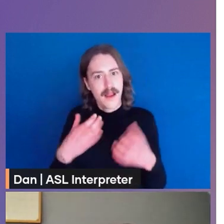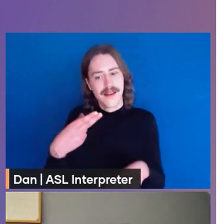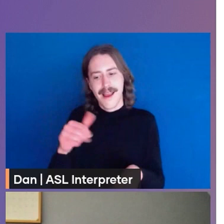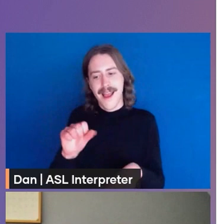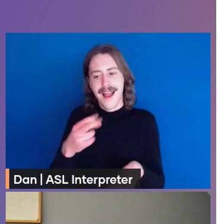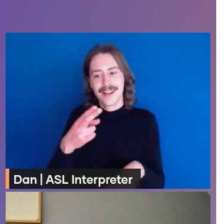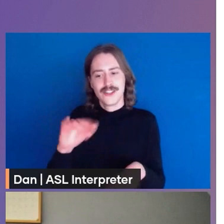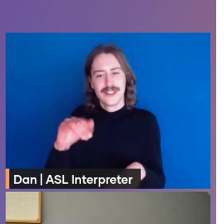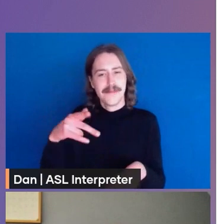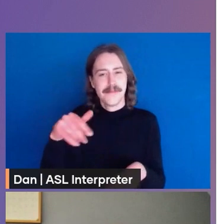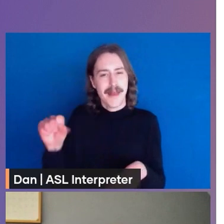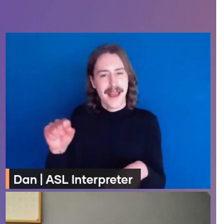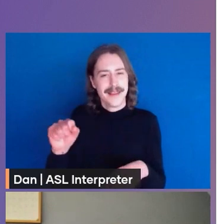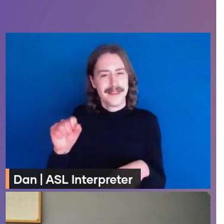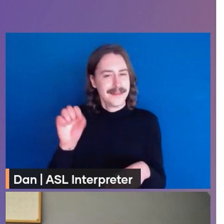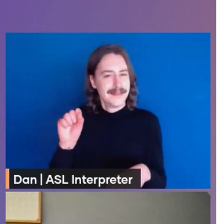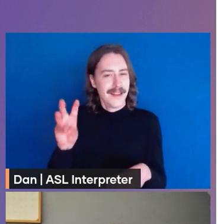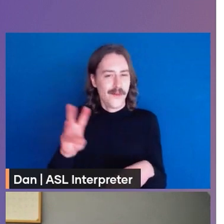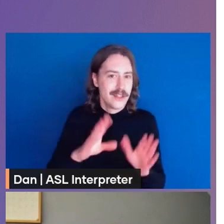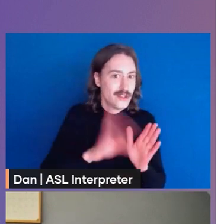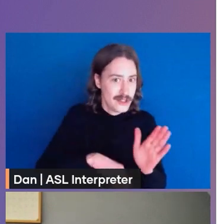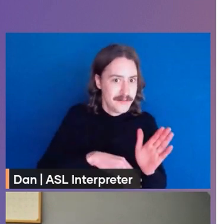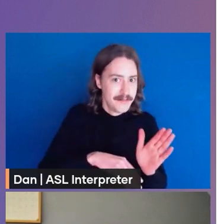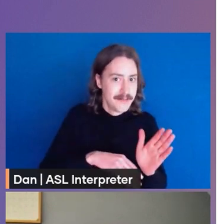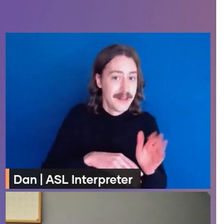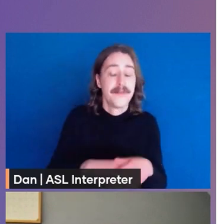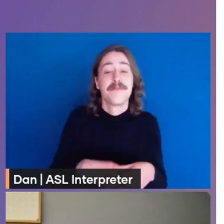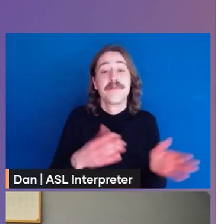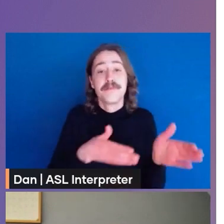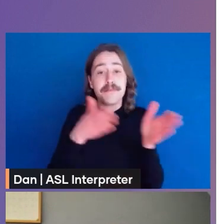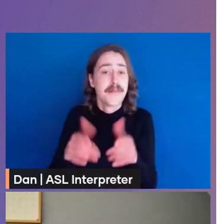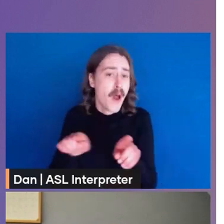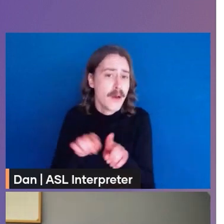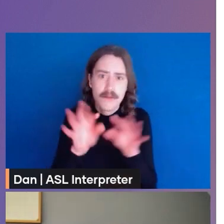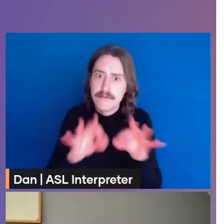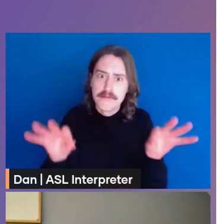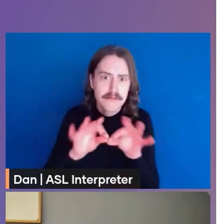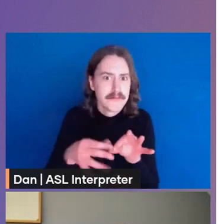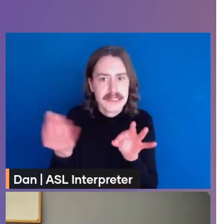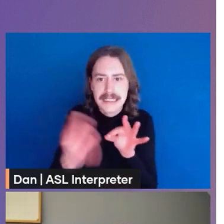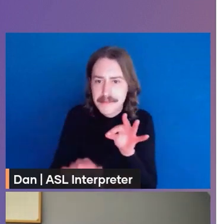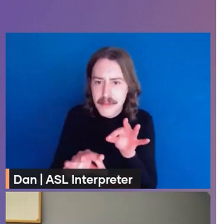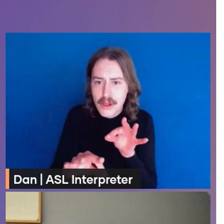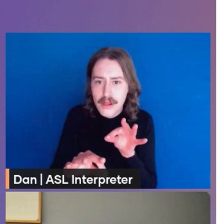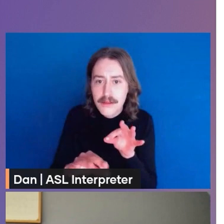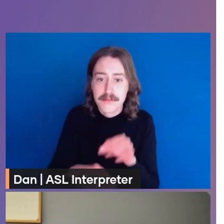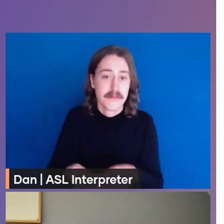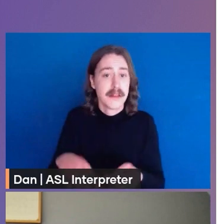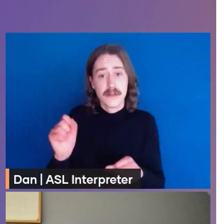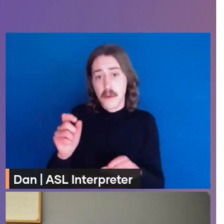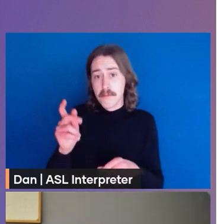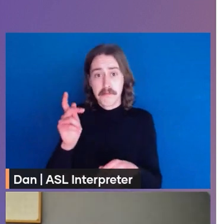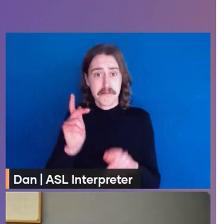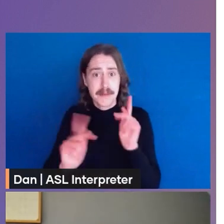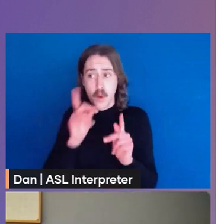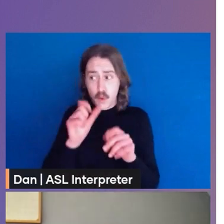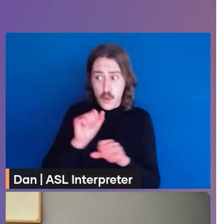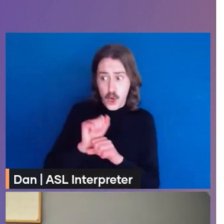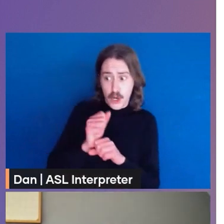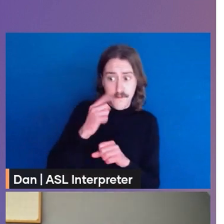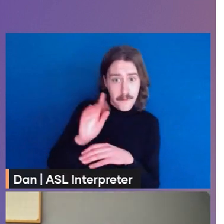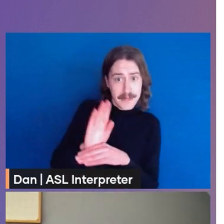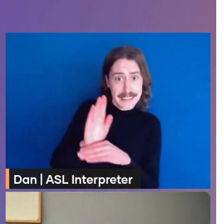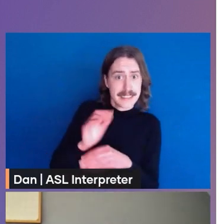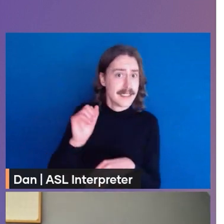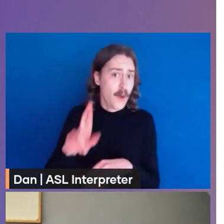use. Another one, we also want it to be simple, right? We want employees or interns to be able to come in and use this. We want our older family